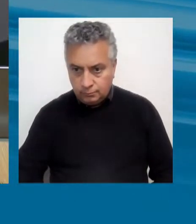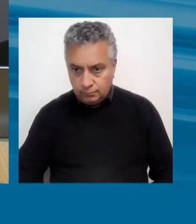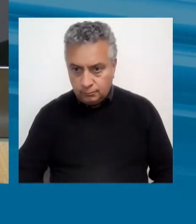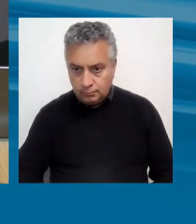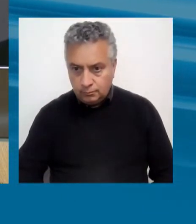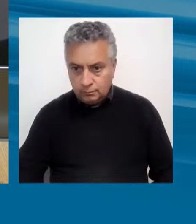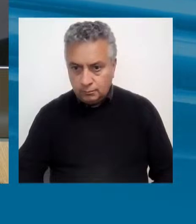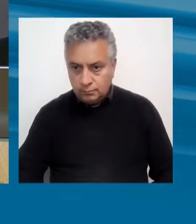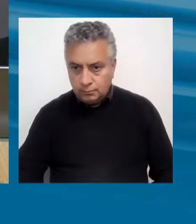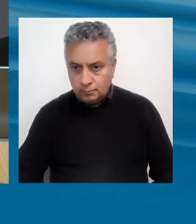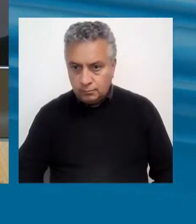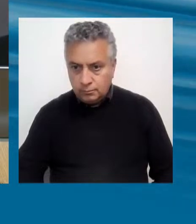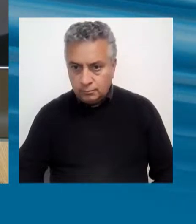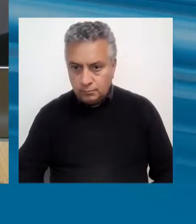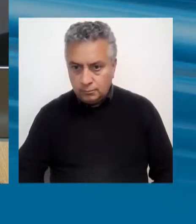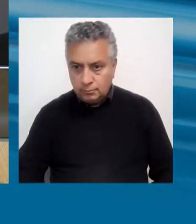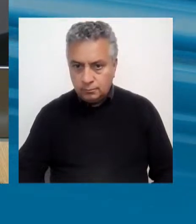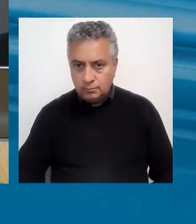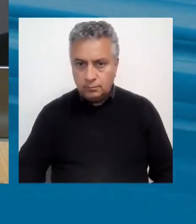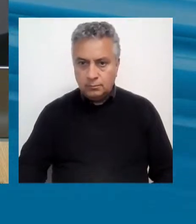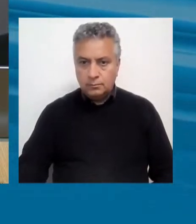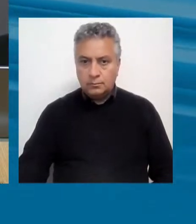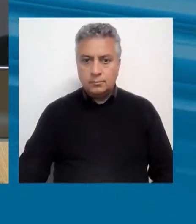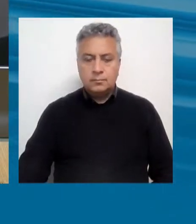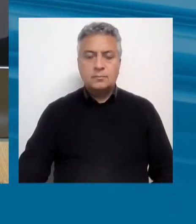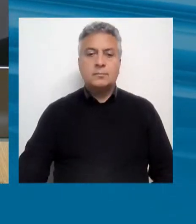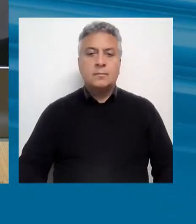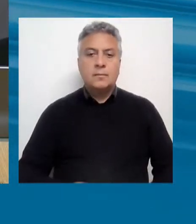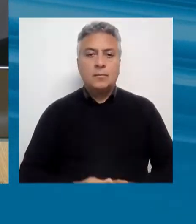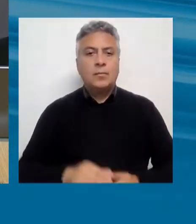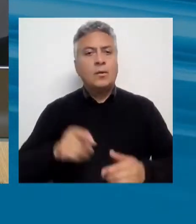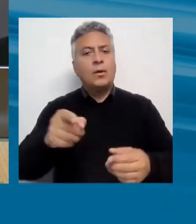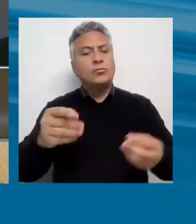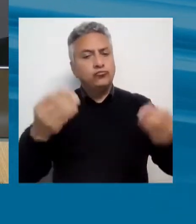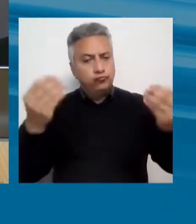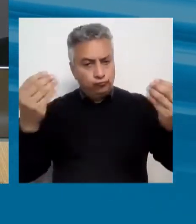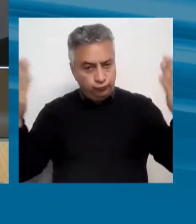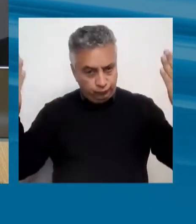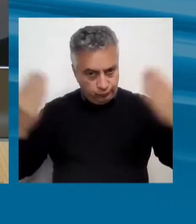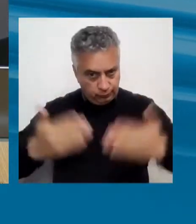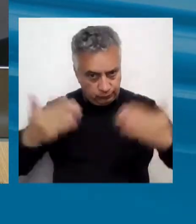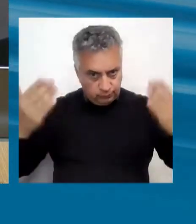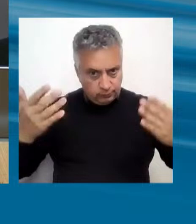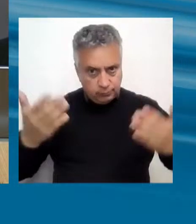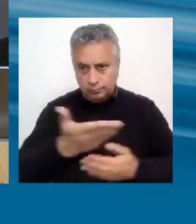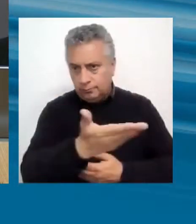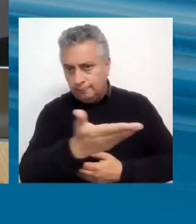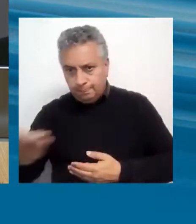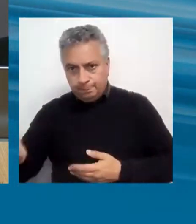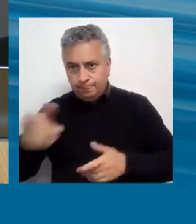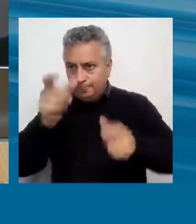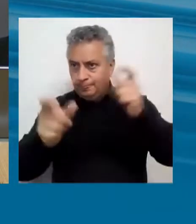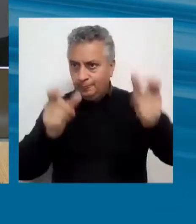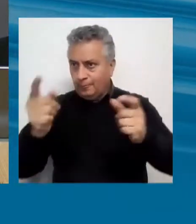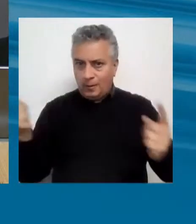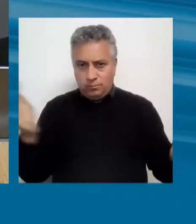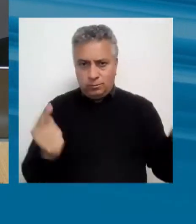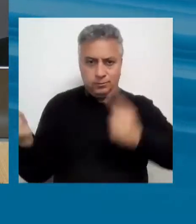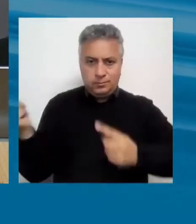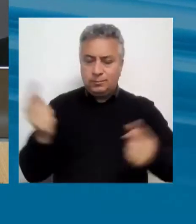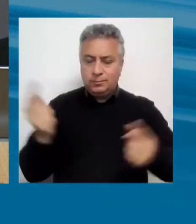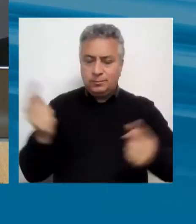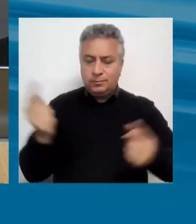much. Very special good afternoon to all. Thank you for joining us on this second day in the afternoon period. It's always very